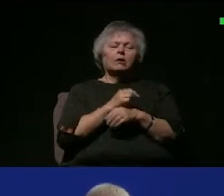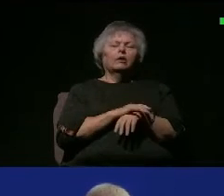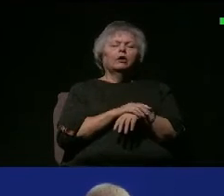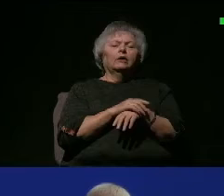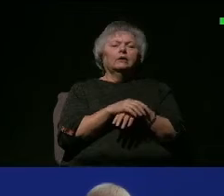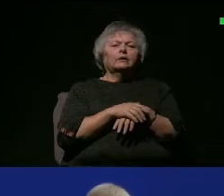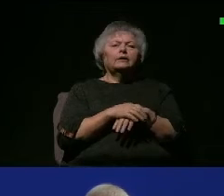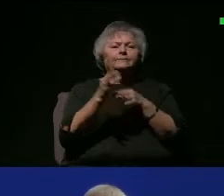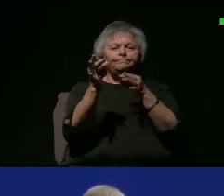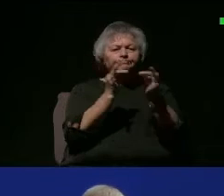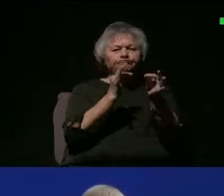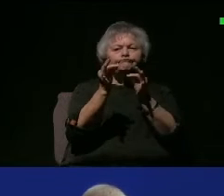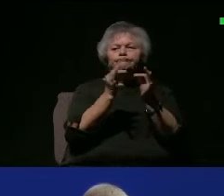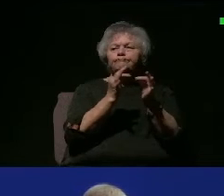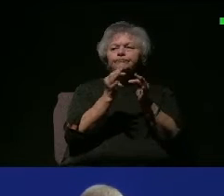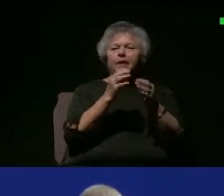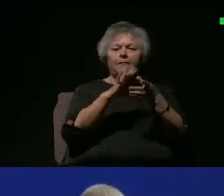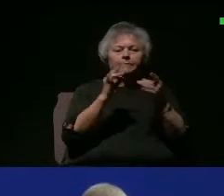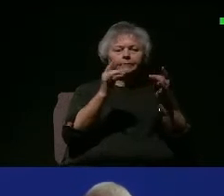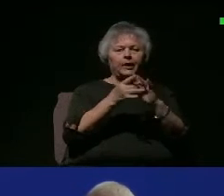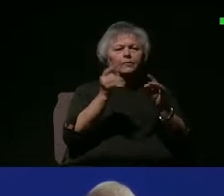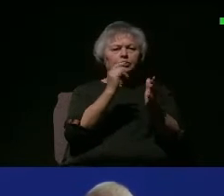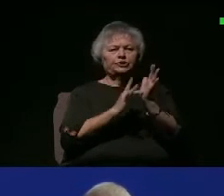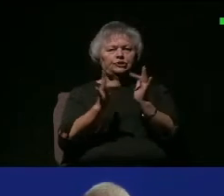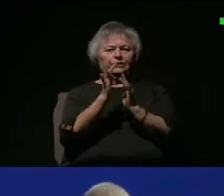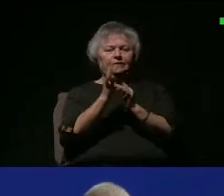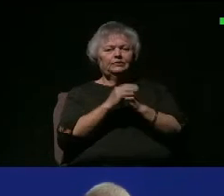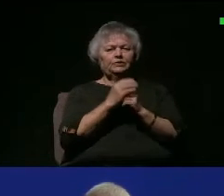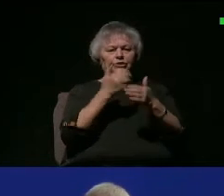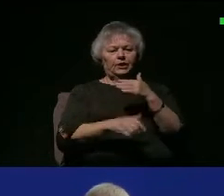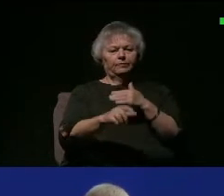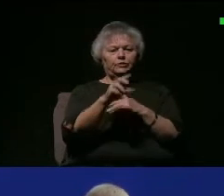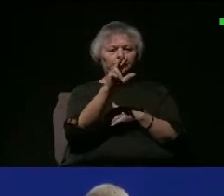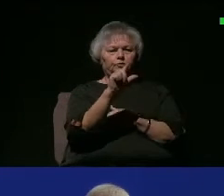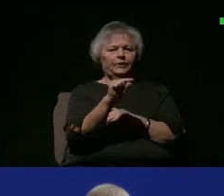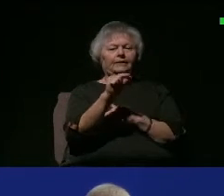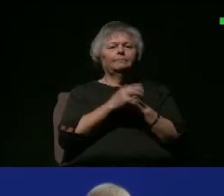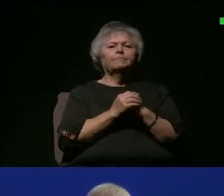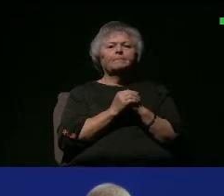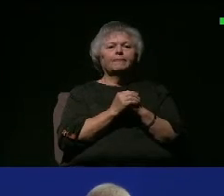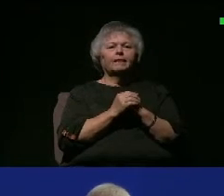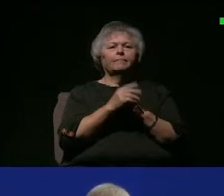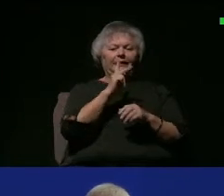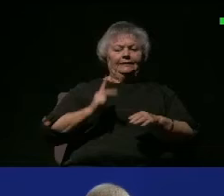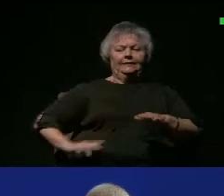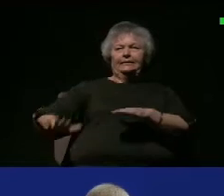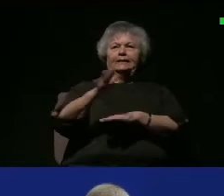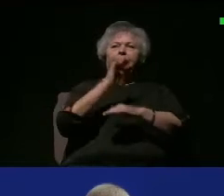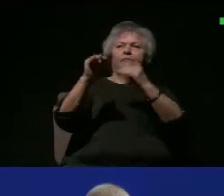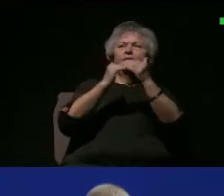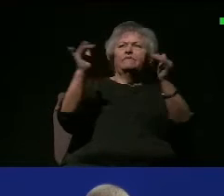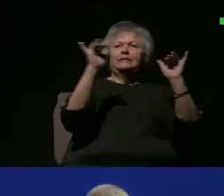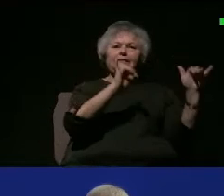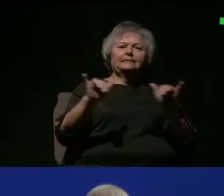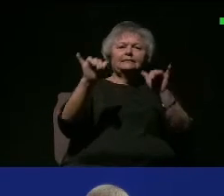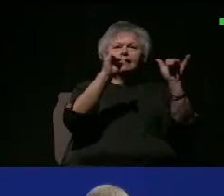looking at the parables of Jesus. Today we begin in Matthew 20, beginning at verse 1. God's word says, "For the kingdom of heaven is like a